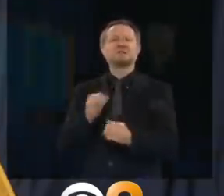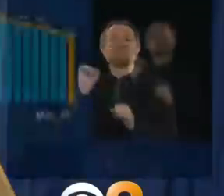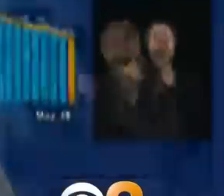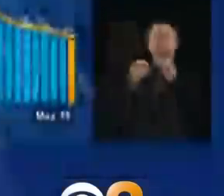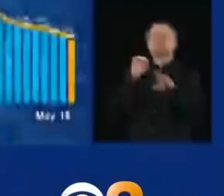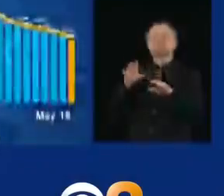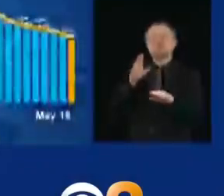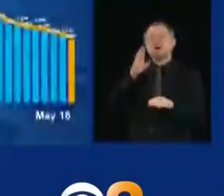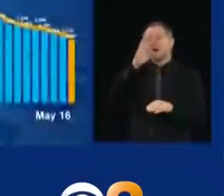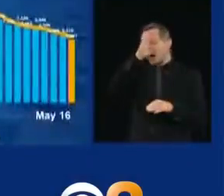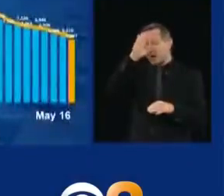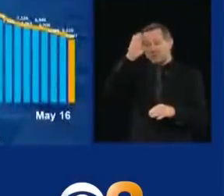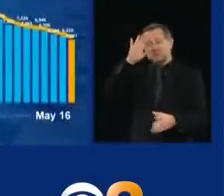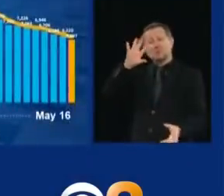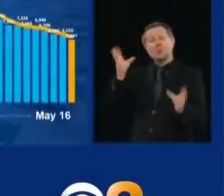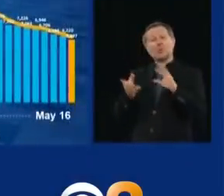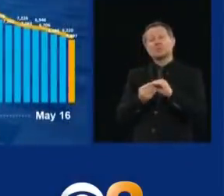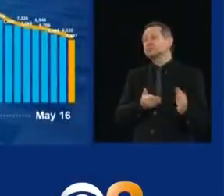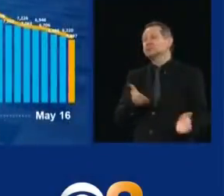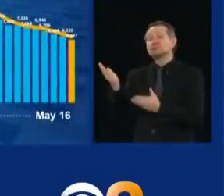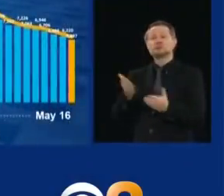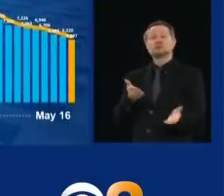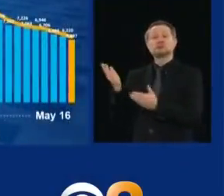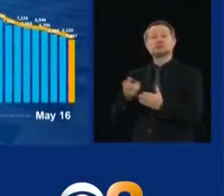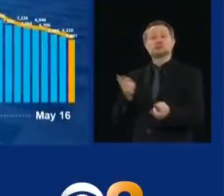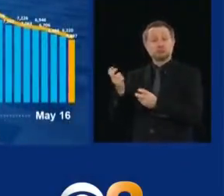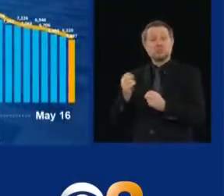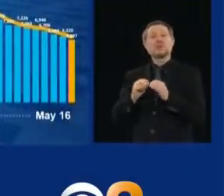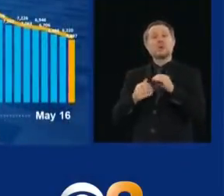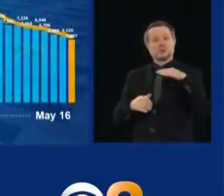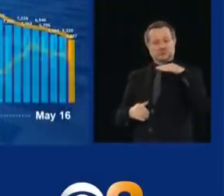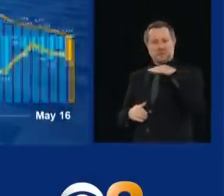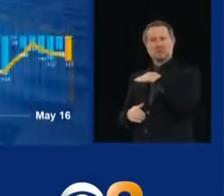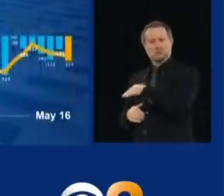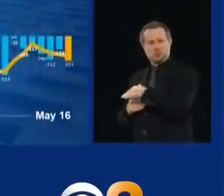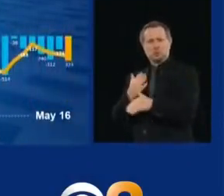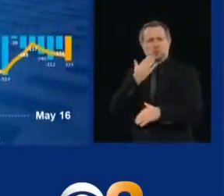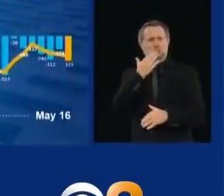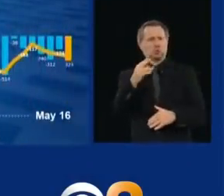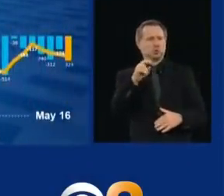Total hospitalization is down. Good news.